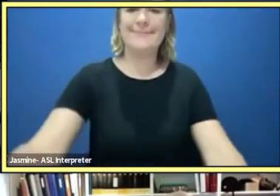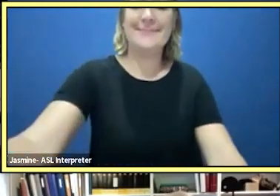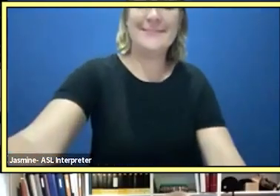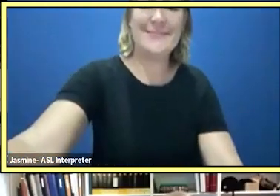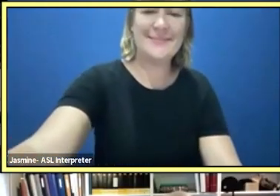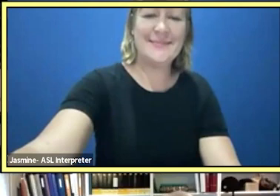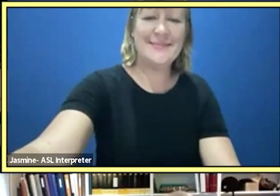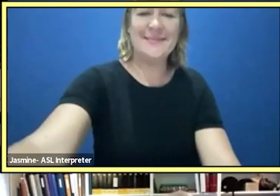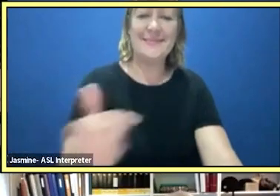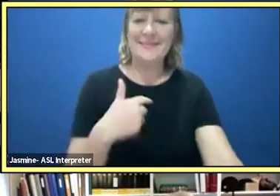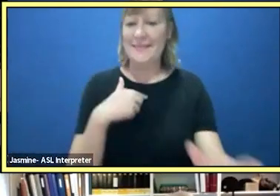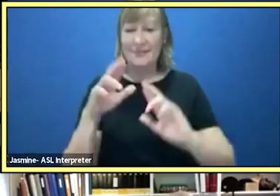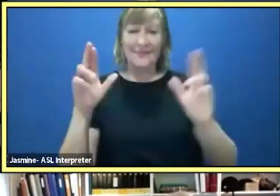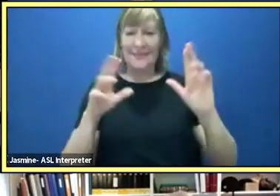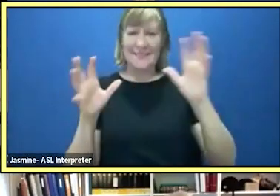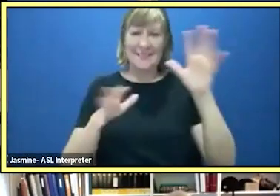Yeah, okay, thank you.